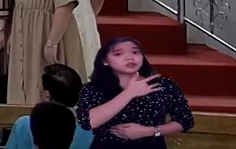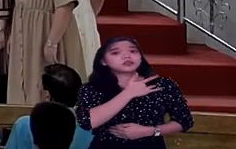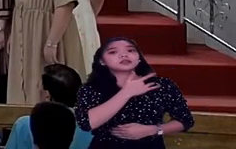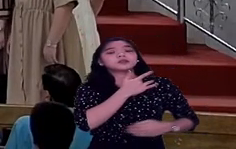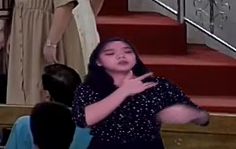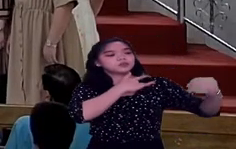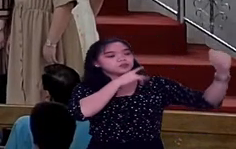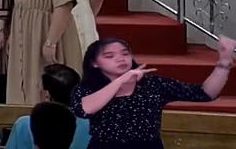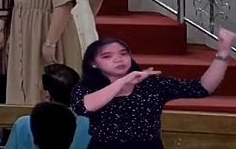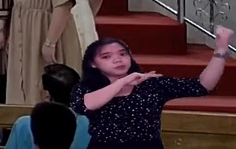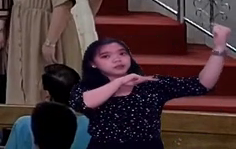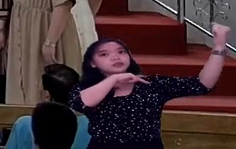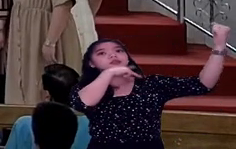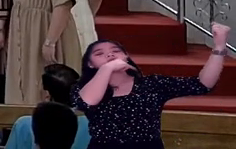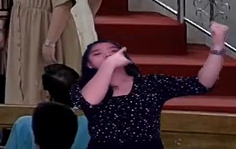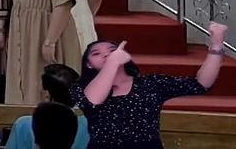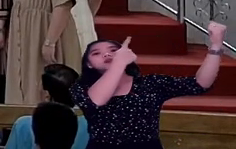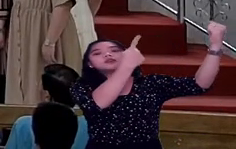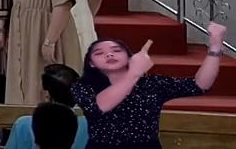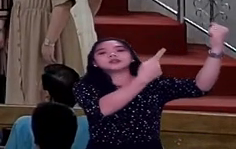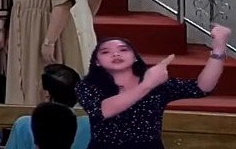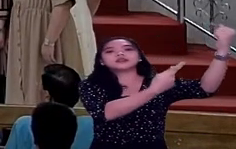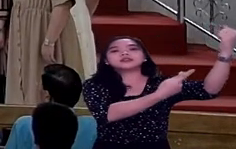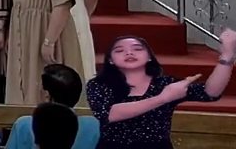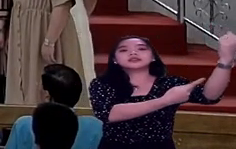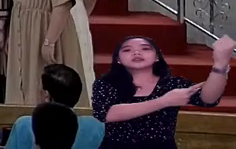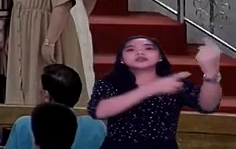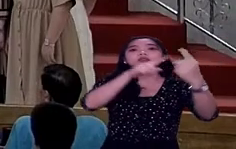Touch me with your